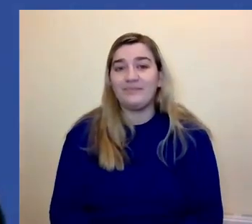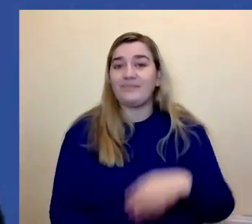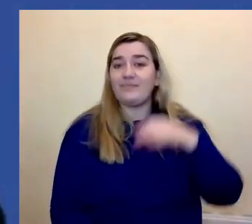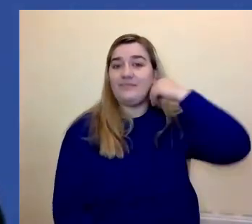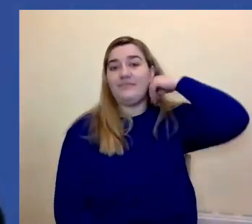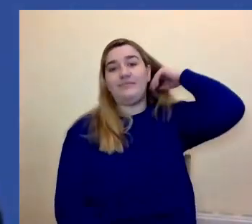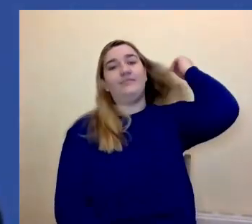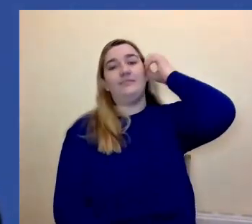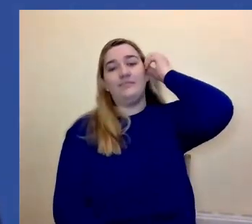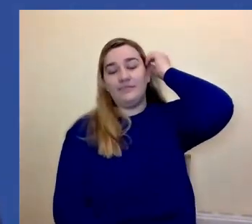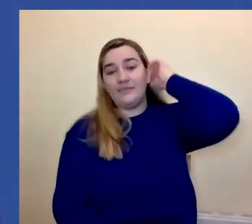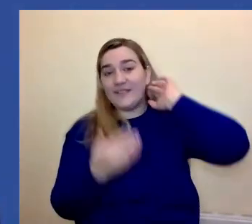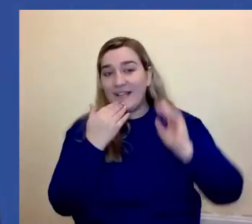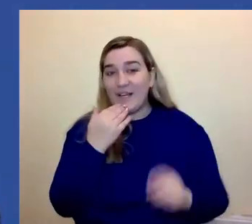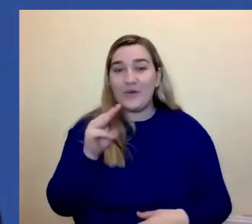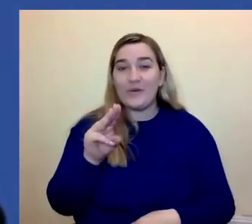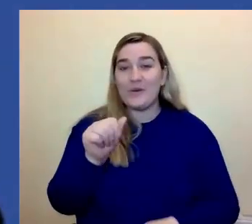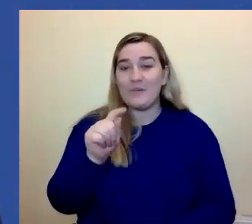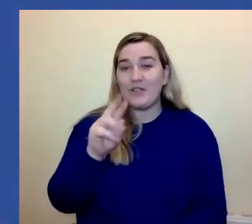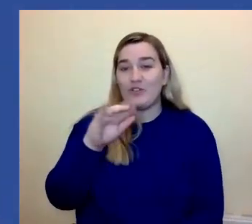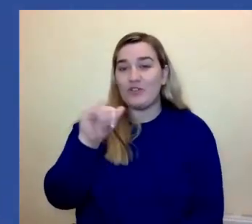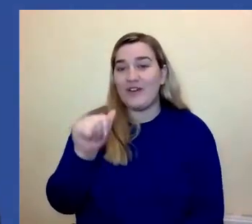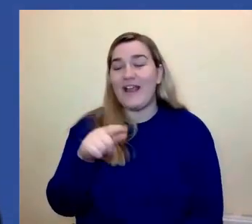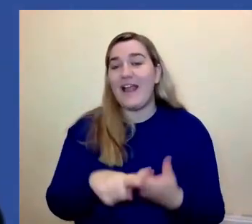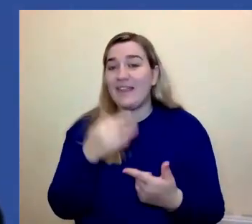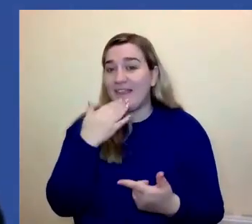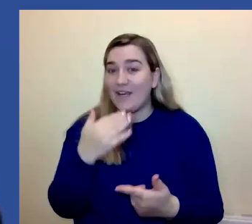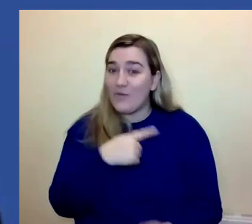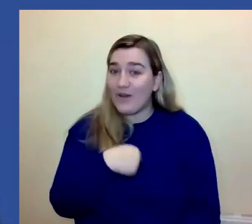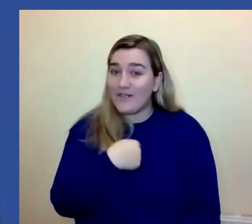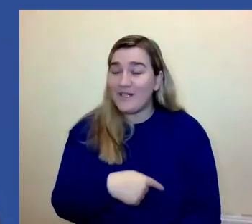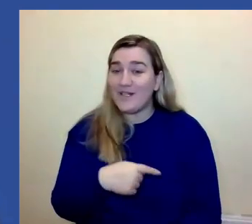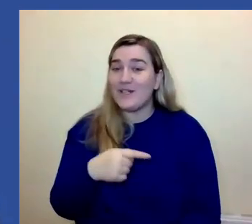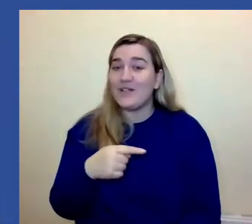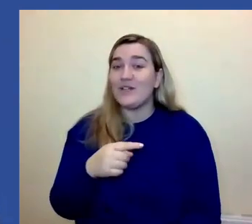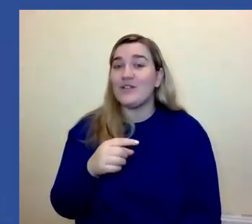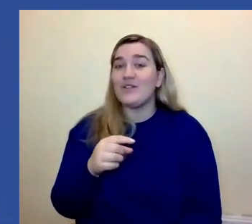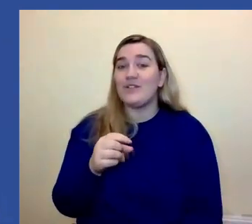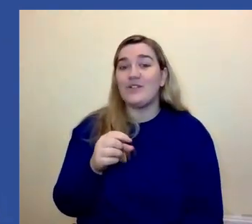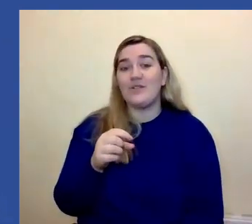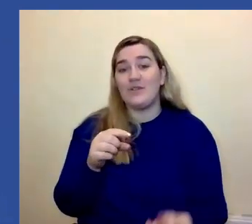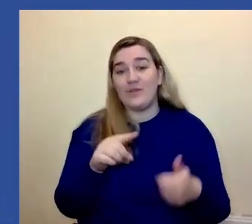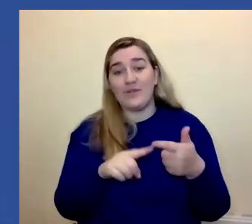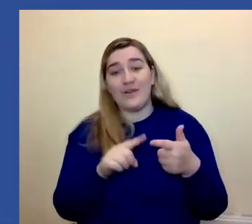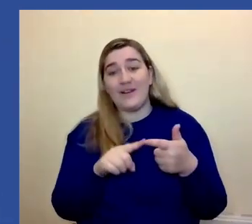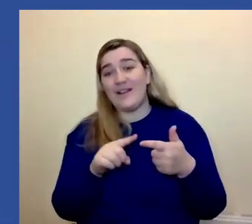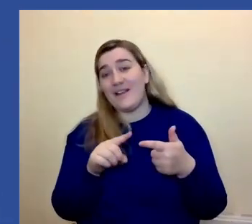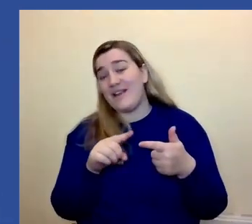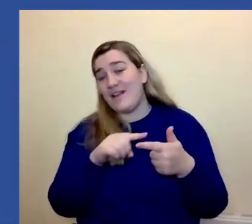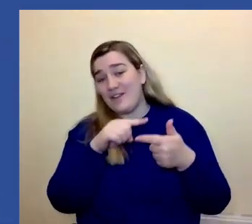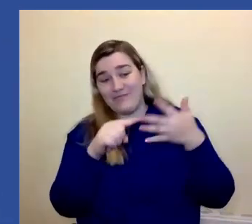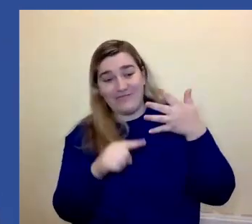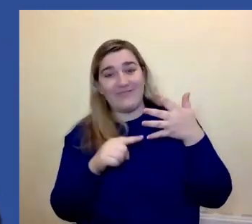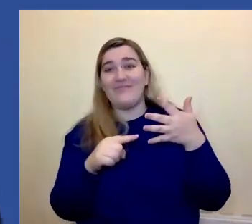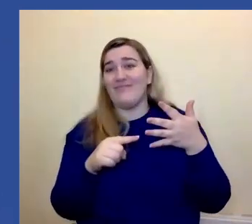Thank you, Patria, and thank you sincerely to Stuart, Anthony, David, and Lydia. And as Patria said,